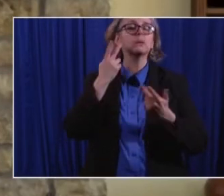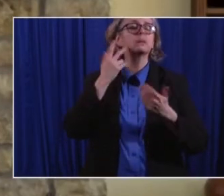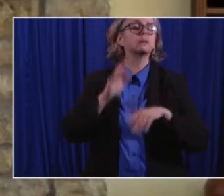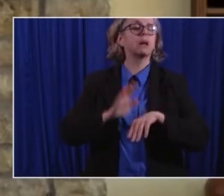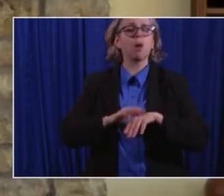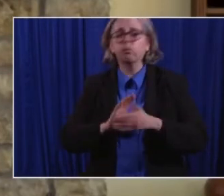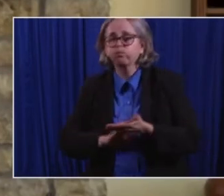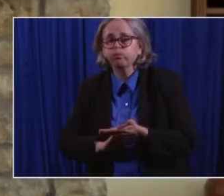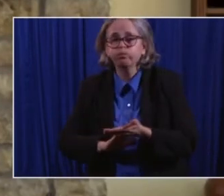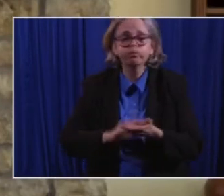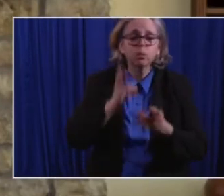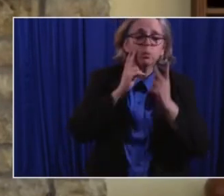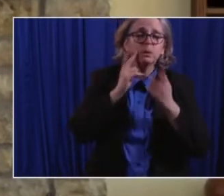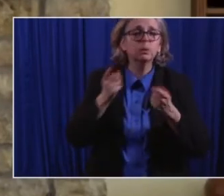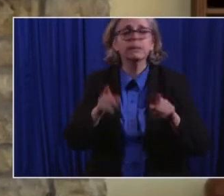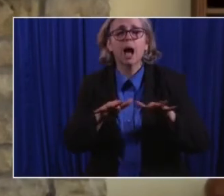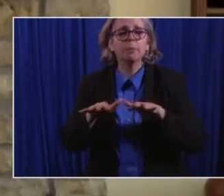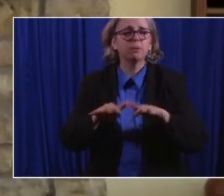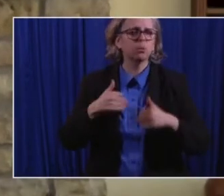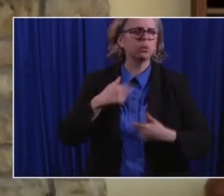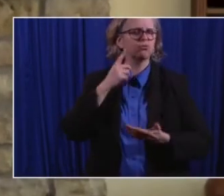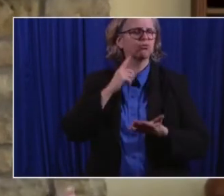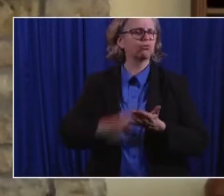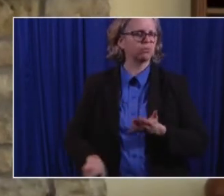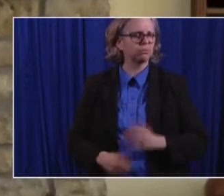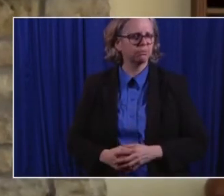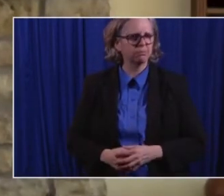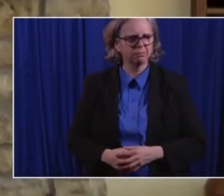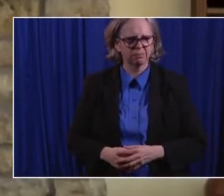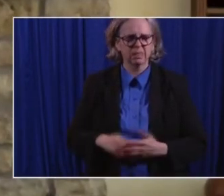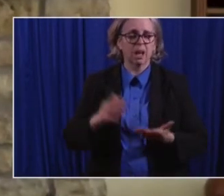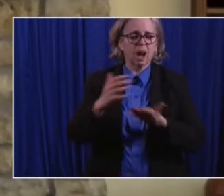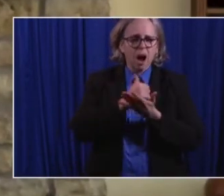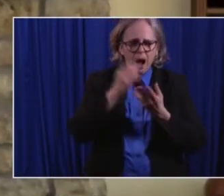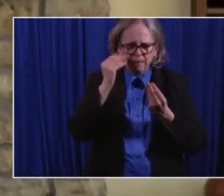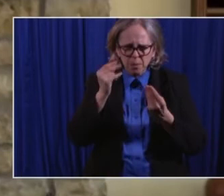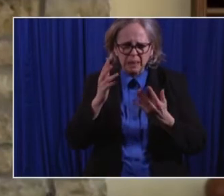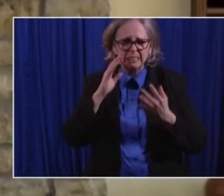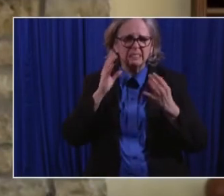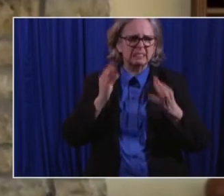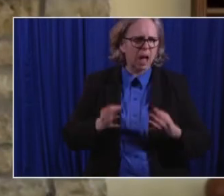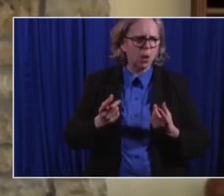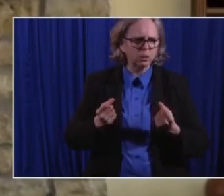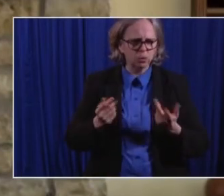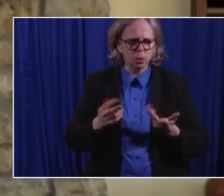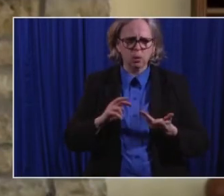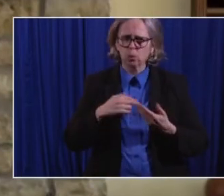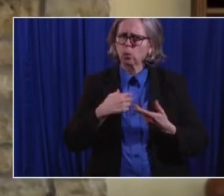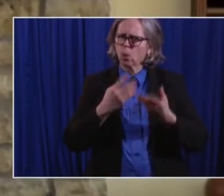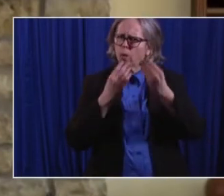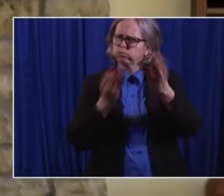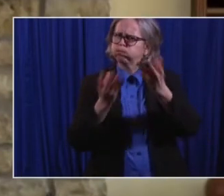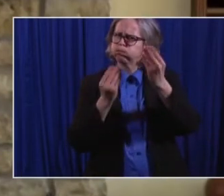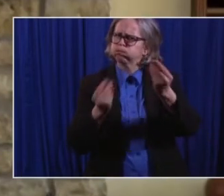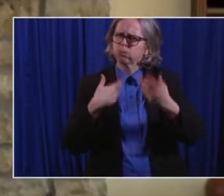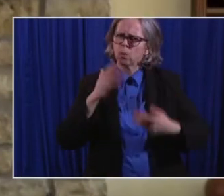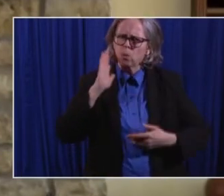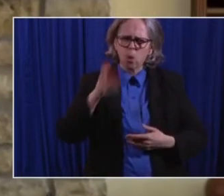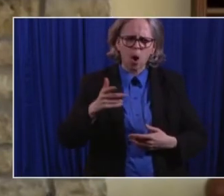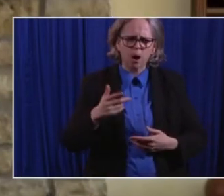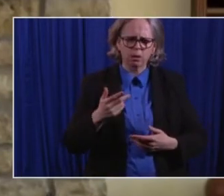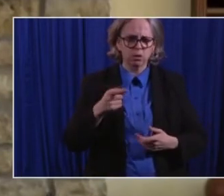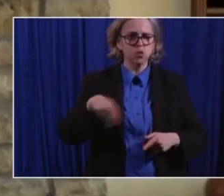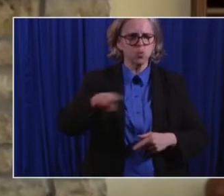and we'll continue to put this data up, and everybody else in the state can watch it, and so we want to be very open with